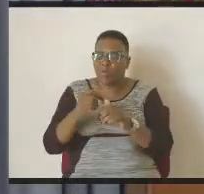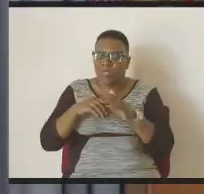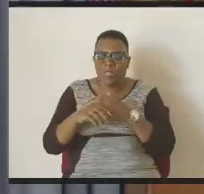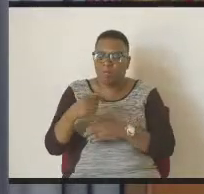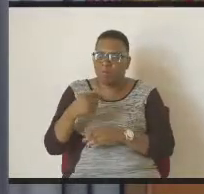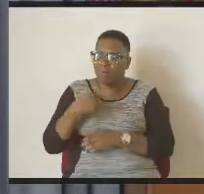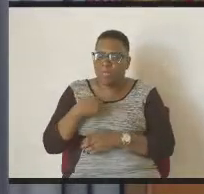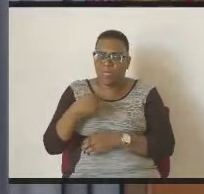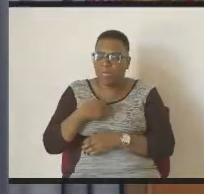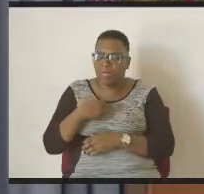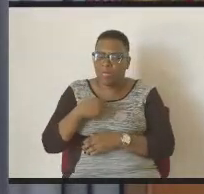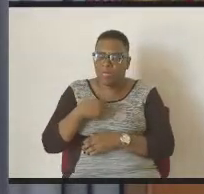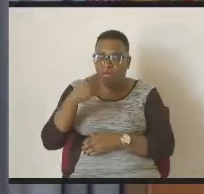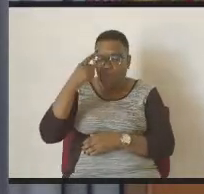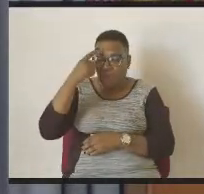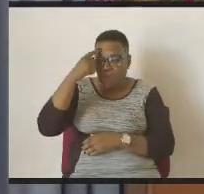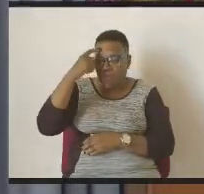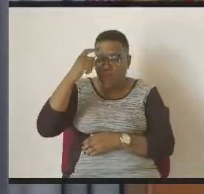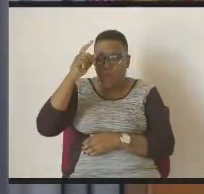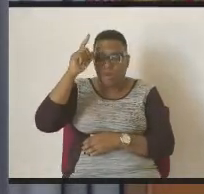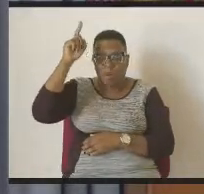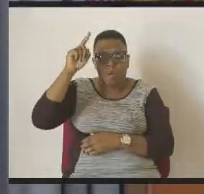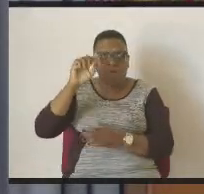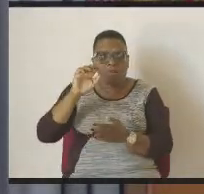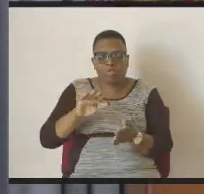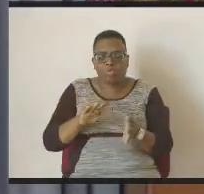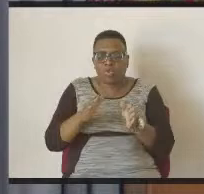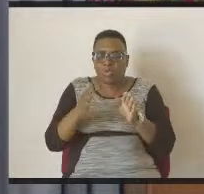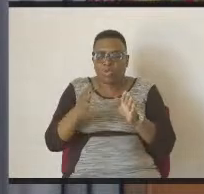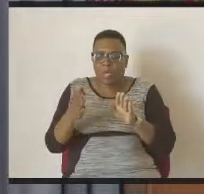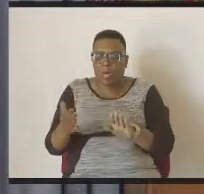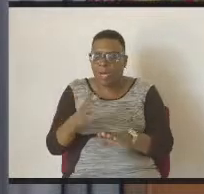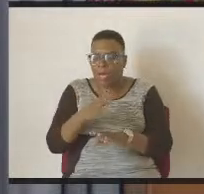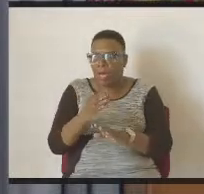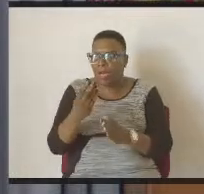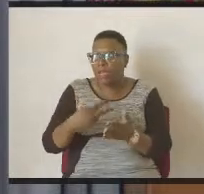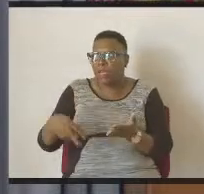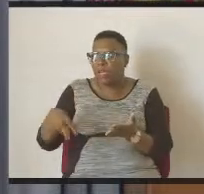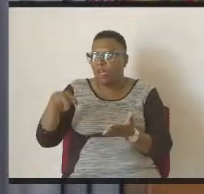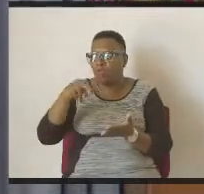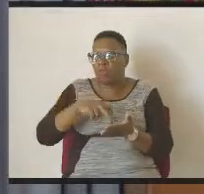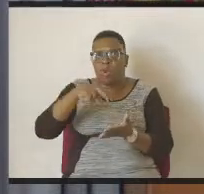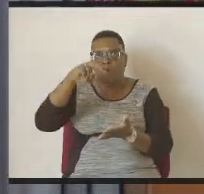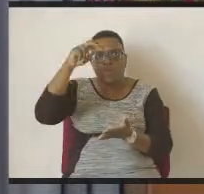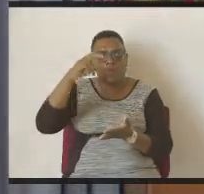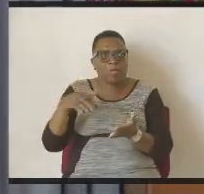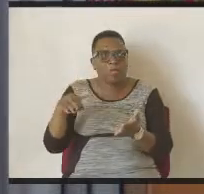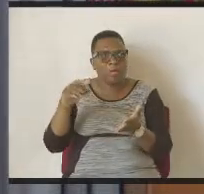You died and